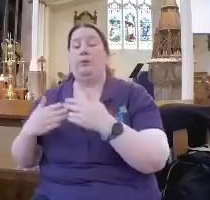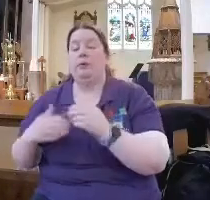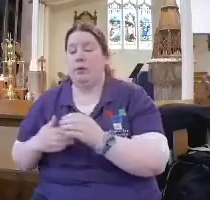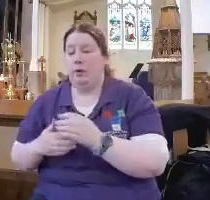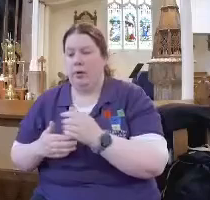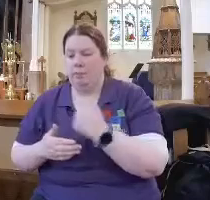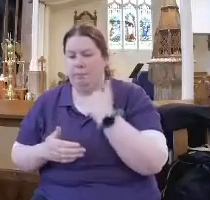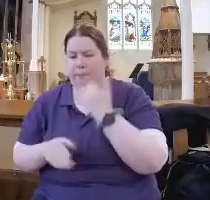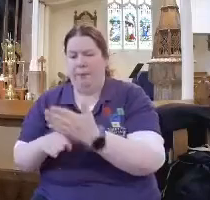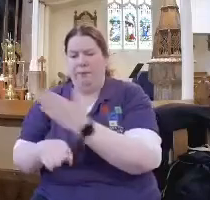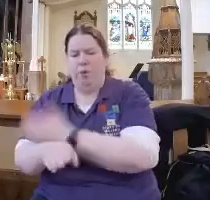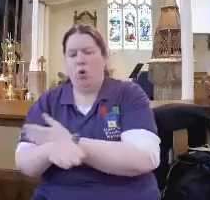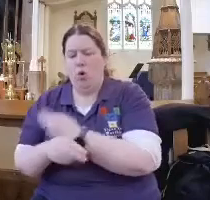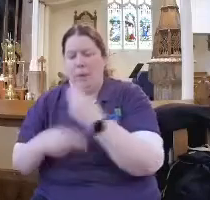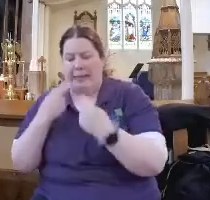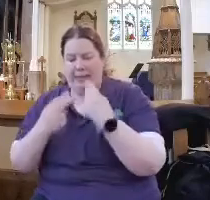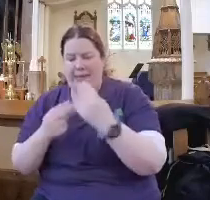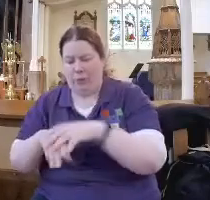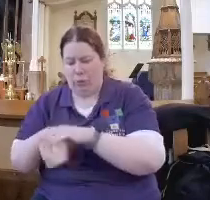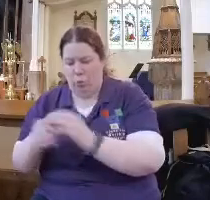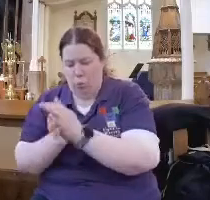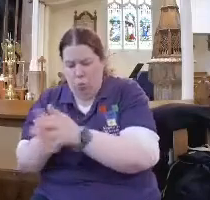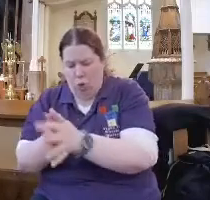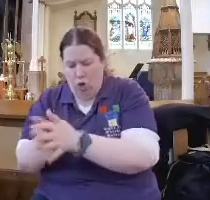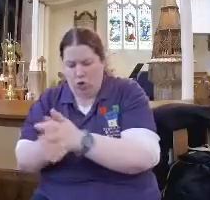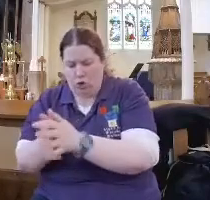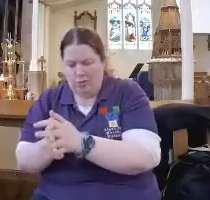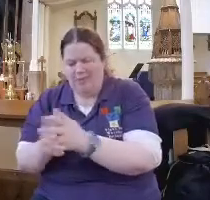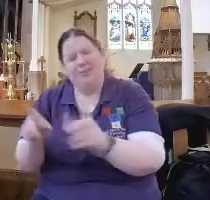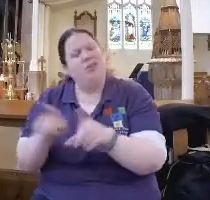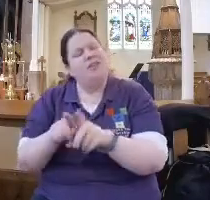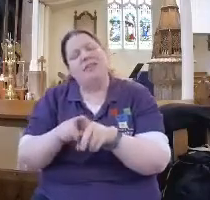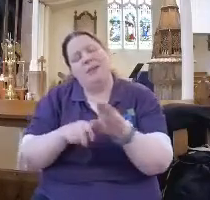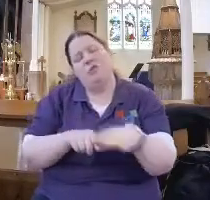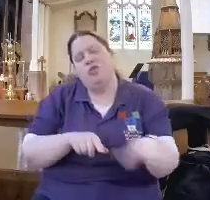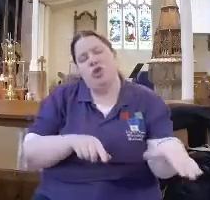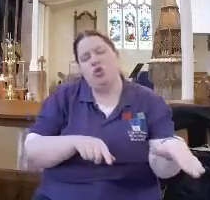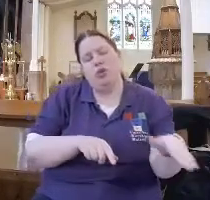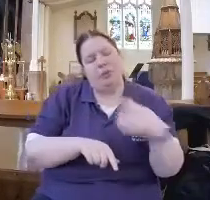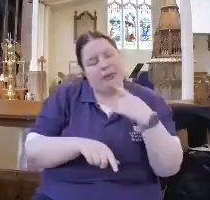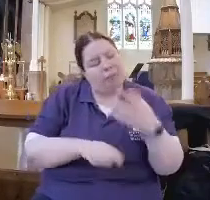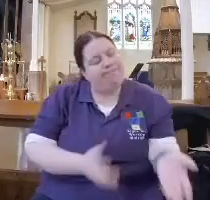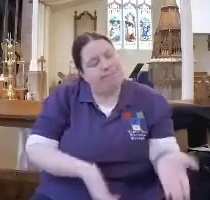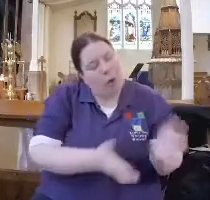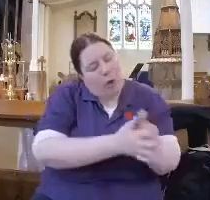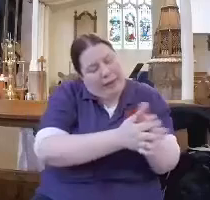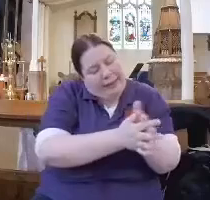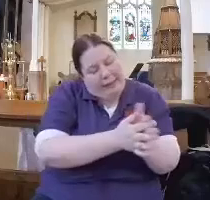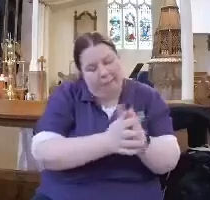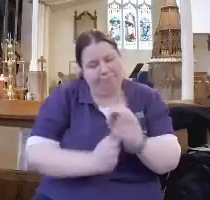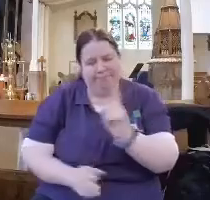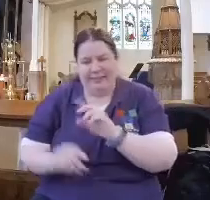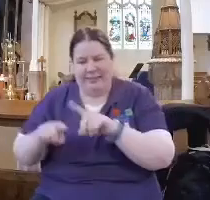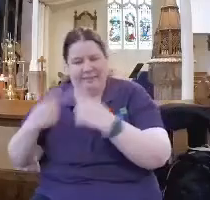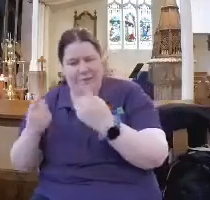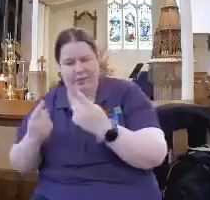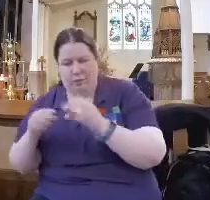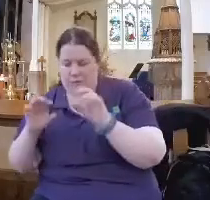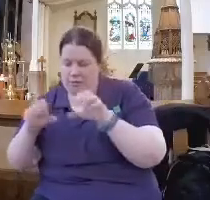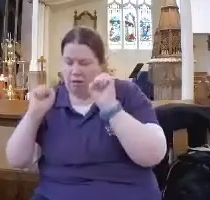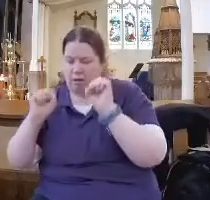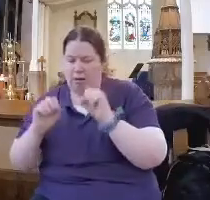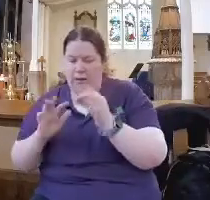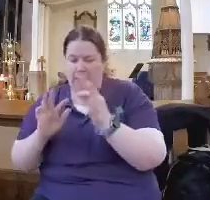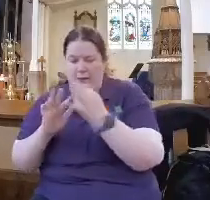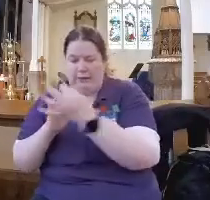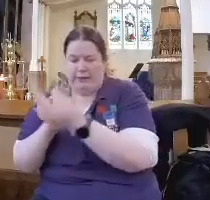washed before meals, not just like you say to a child, go and wash your hands. It was a ceremonial thing. You had to start at the fingertips and work down, and it was